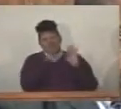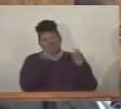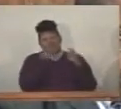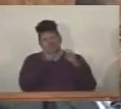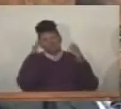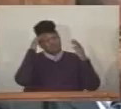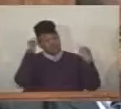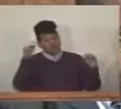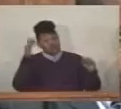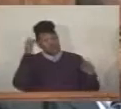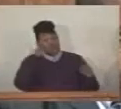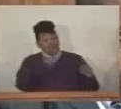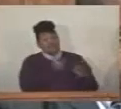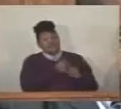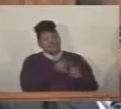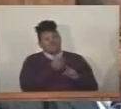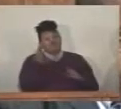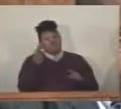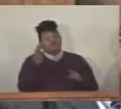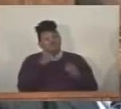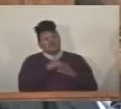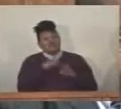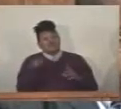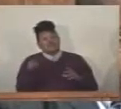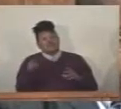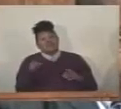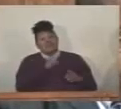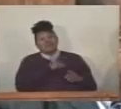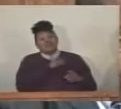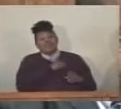if there's no follow-through on...